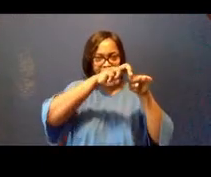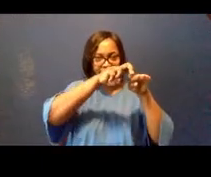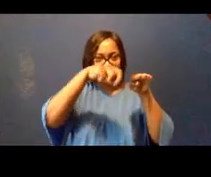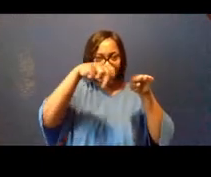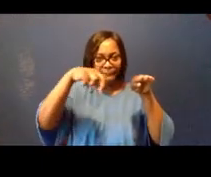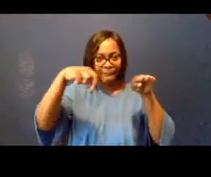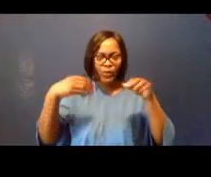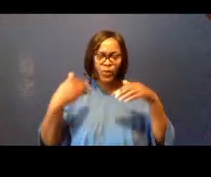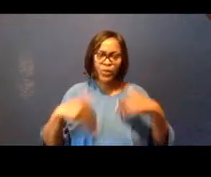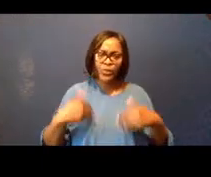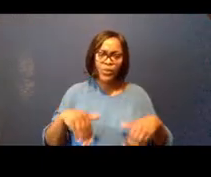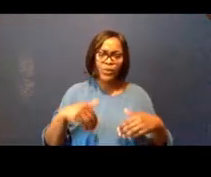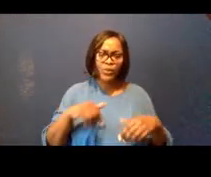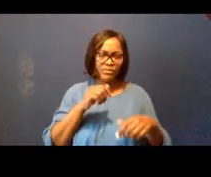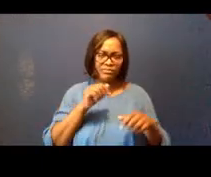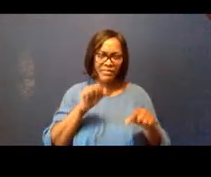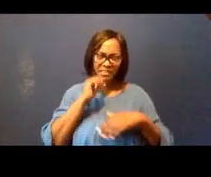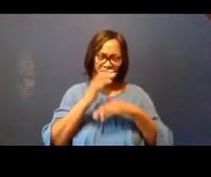states or